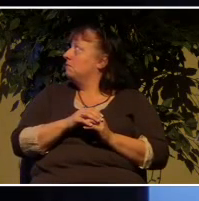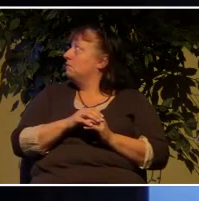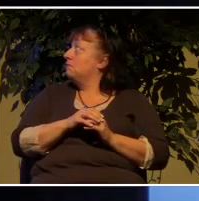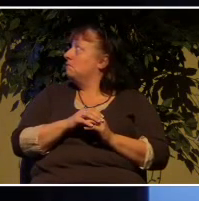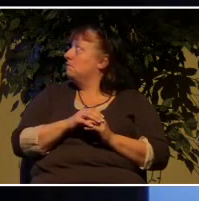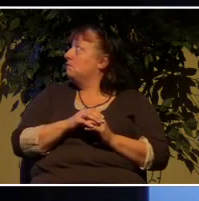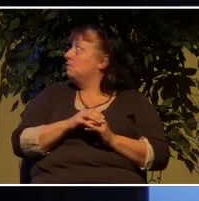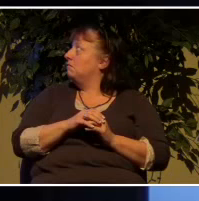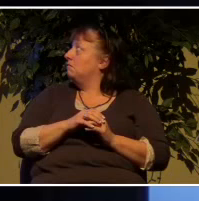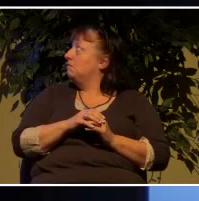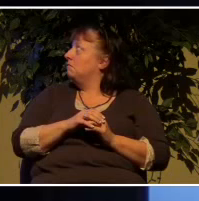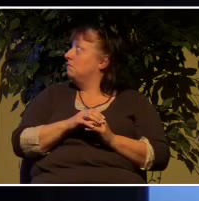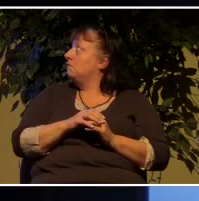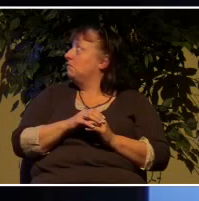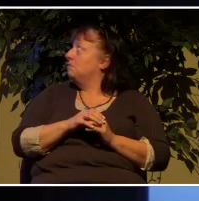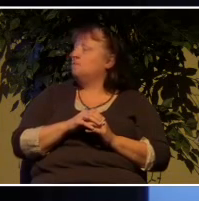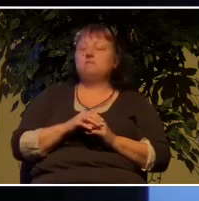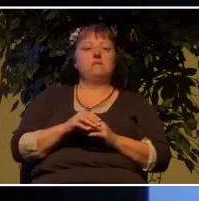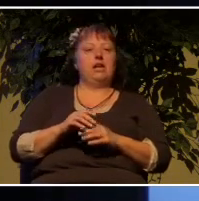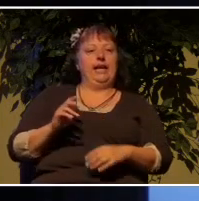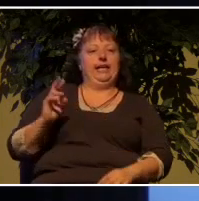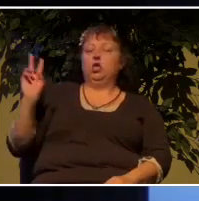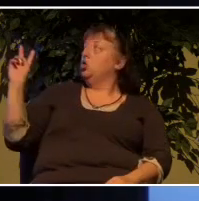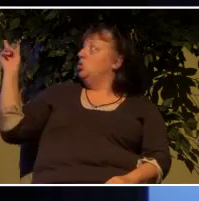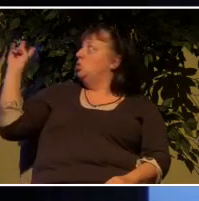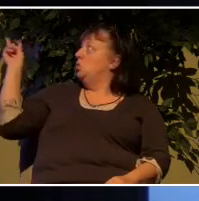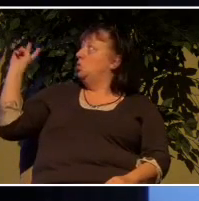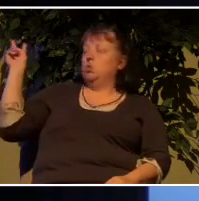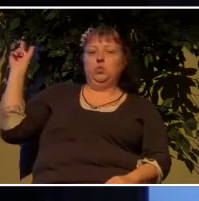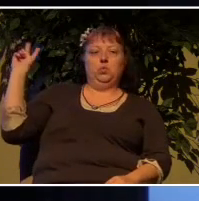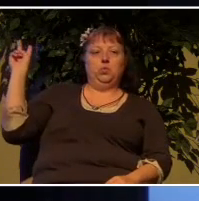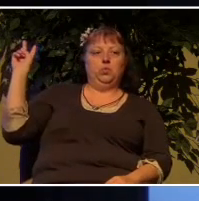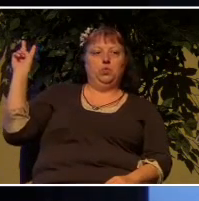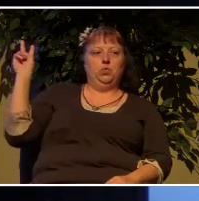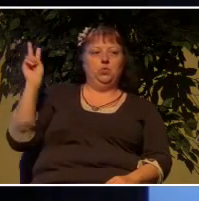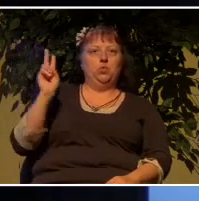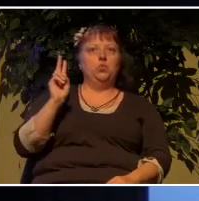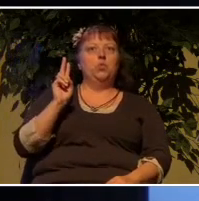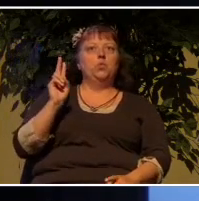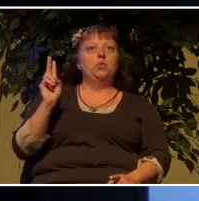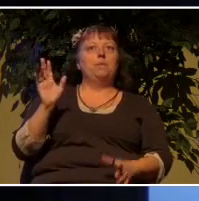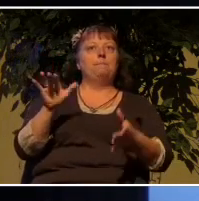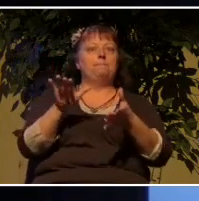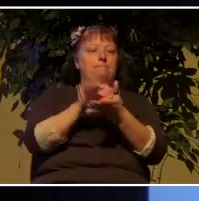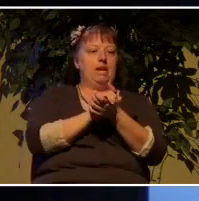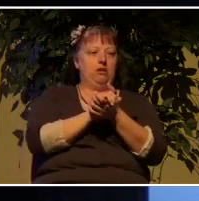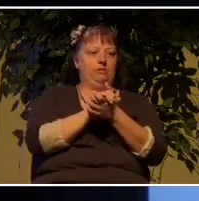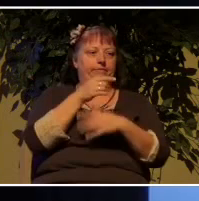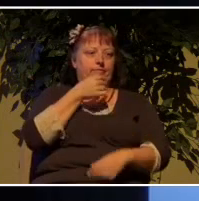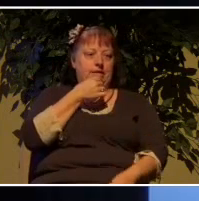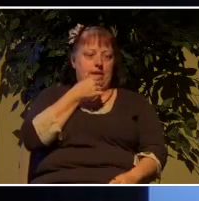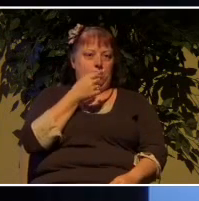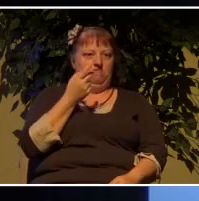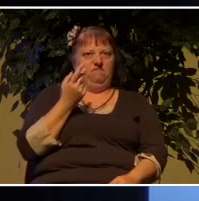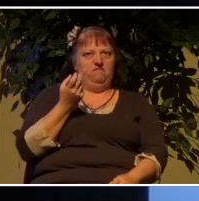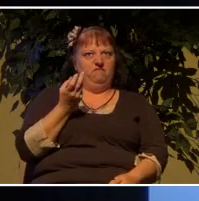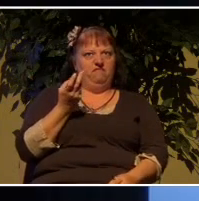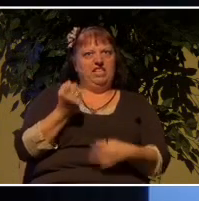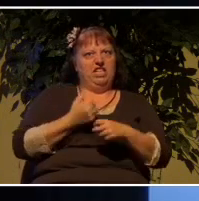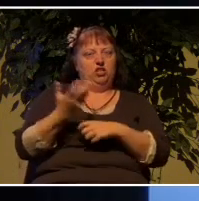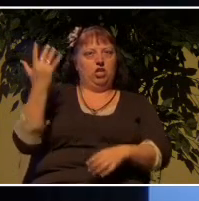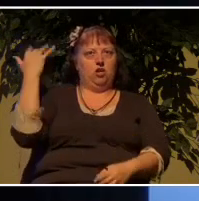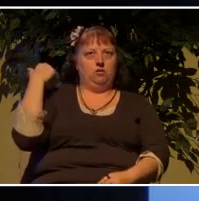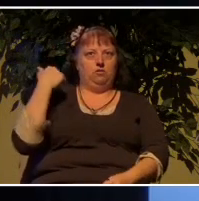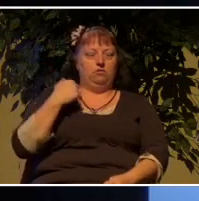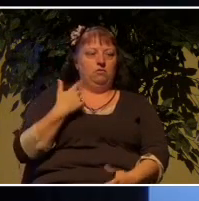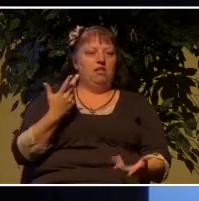here joined together in a gay marriage a number of years ago. Then they got sort of tired of each